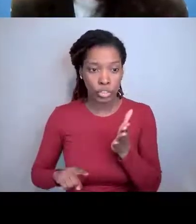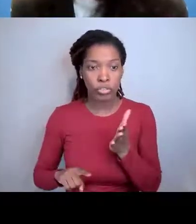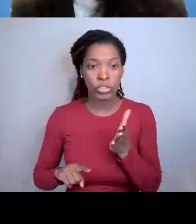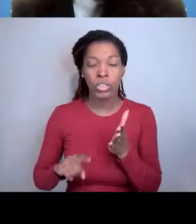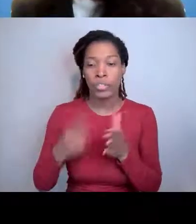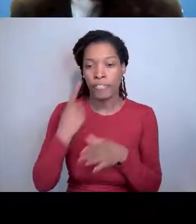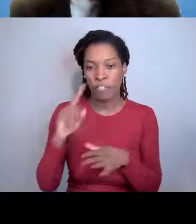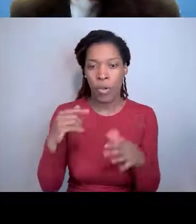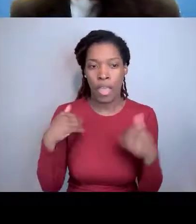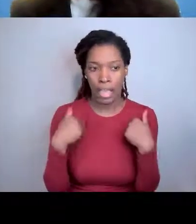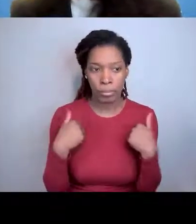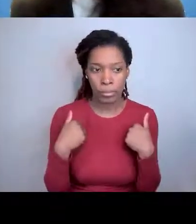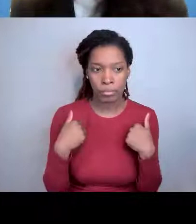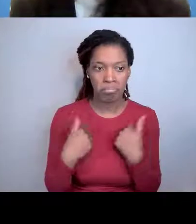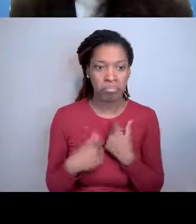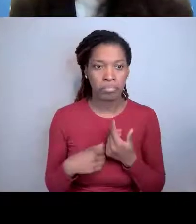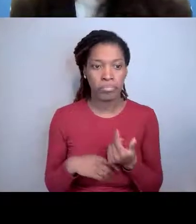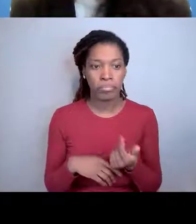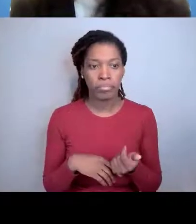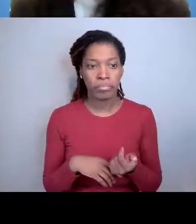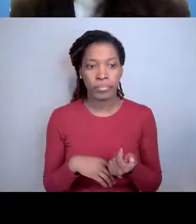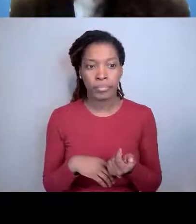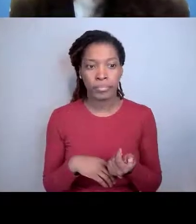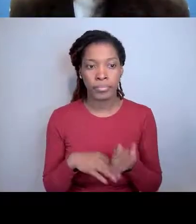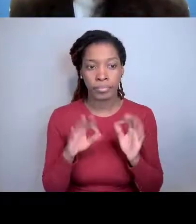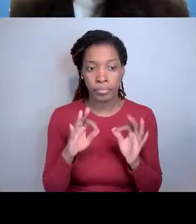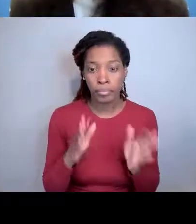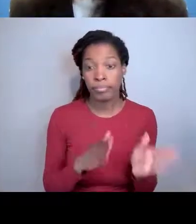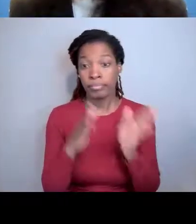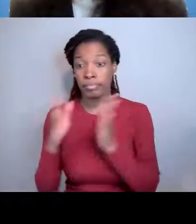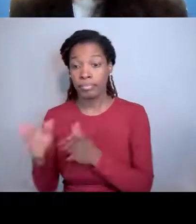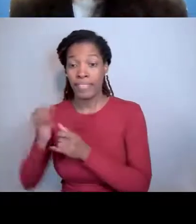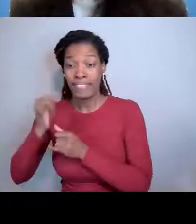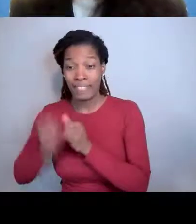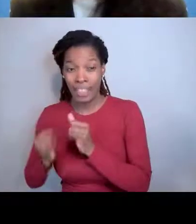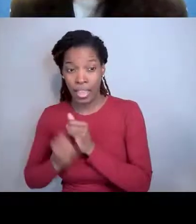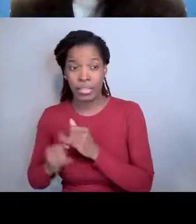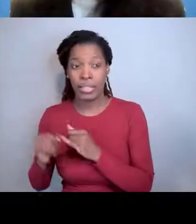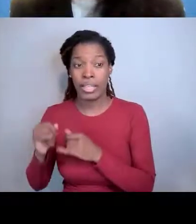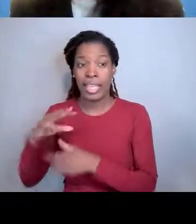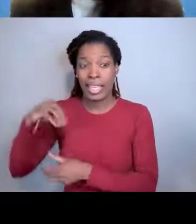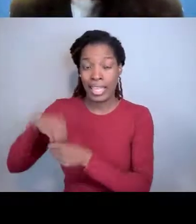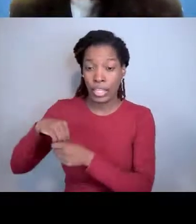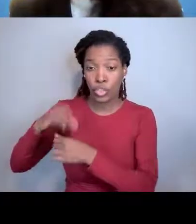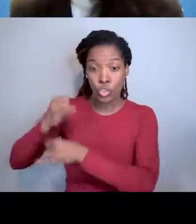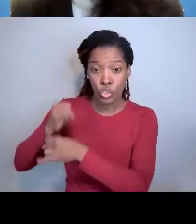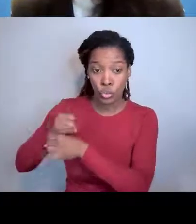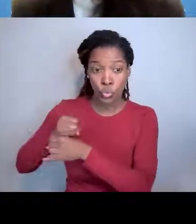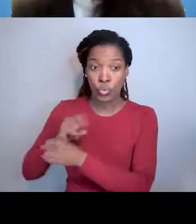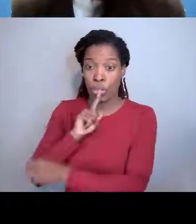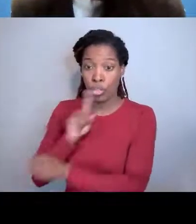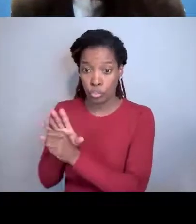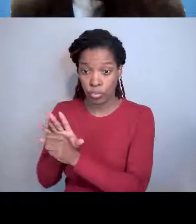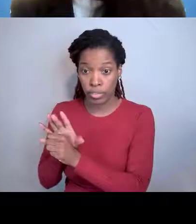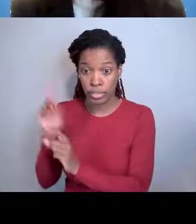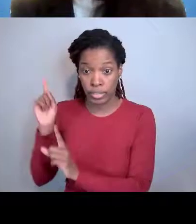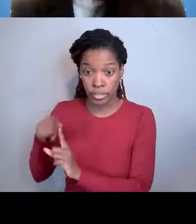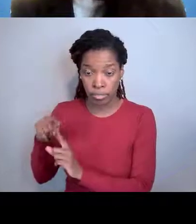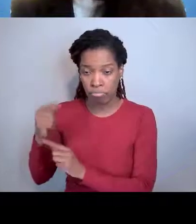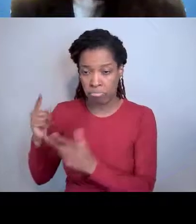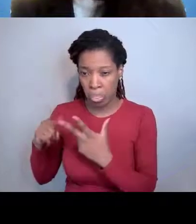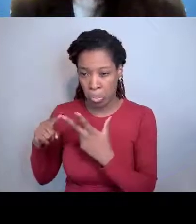principles. And finally, the interinstitutional assurance is negotiated when a